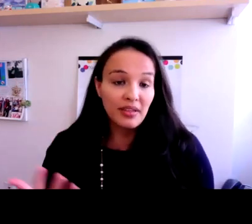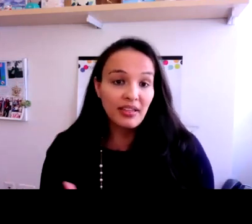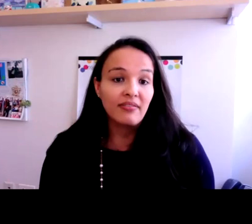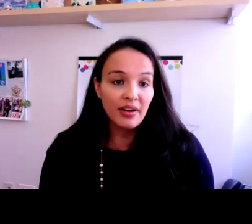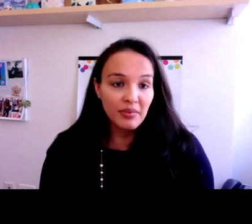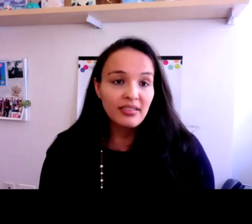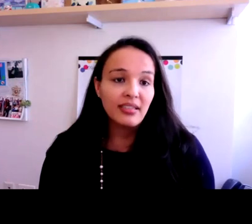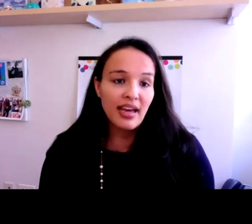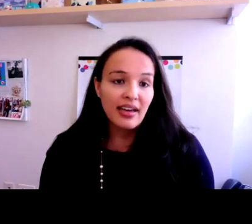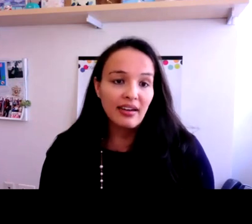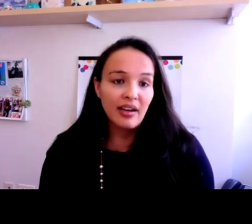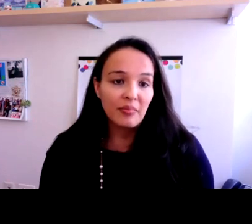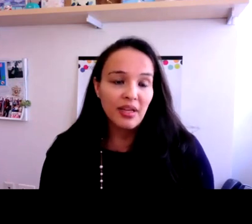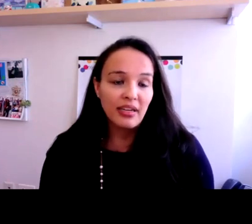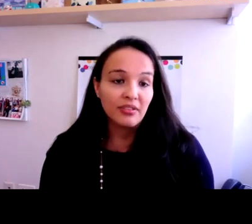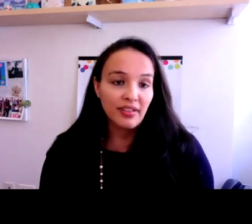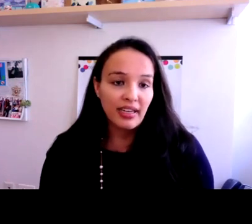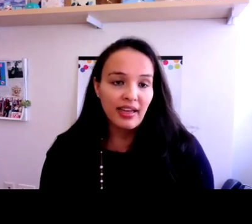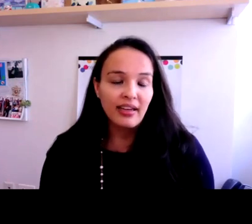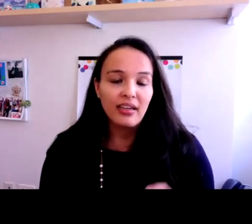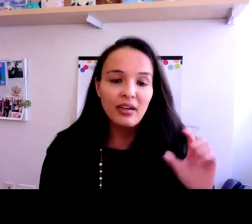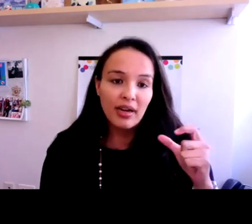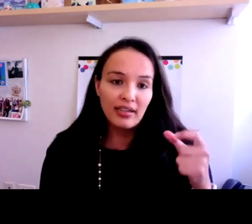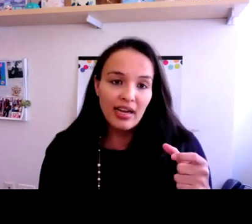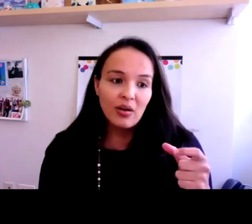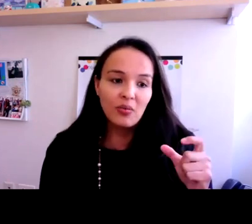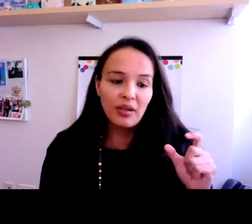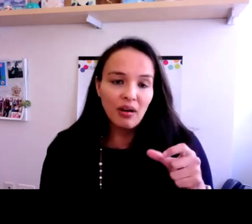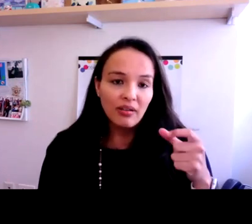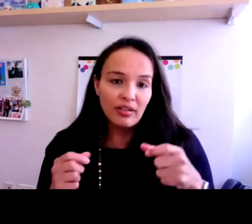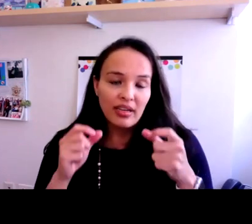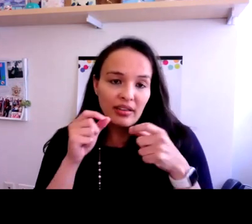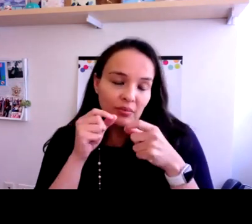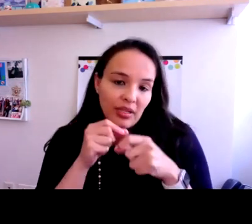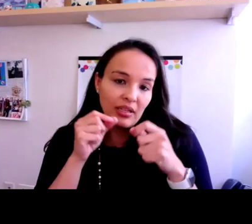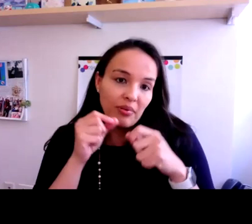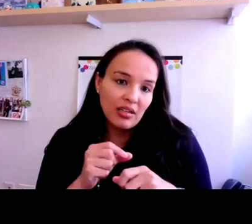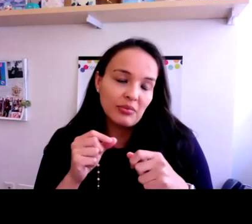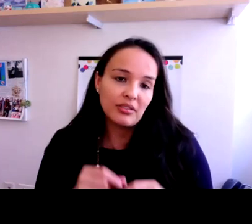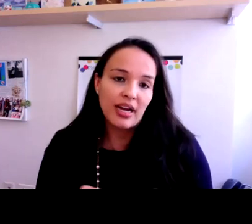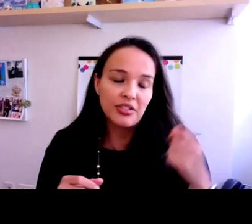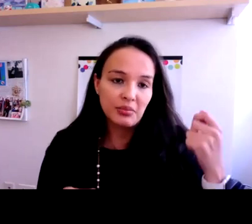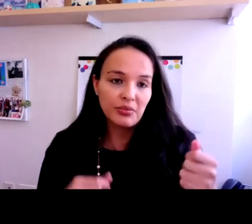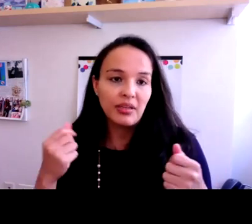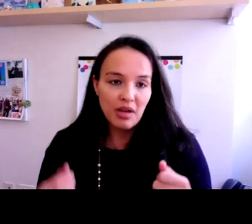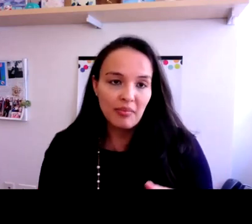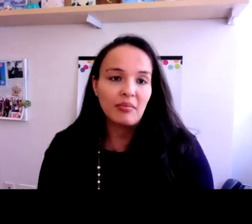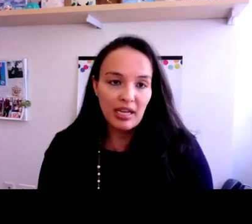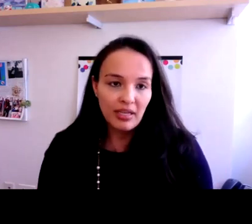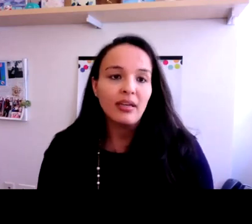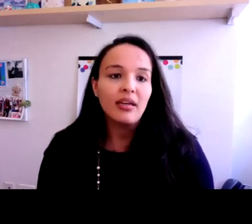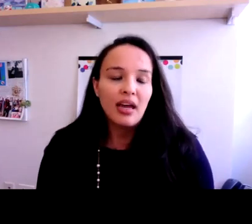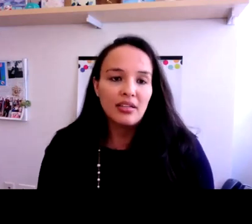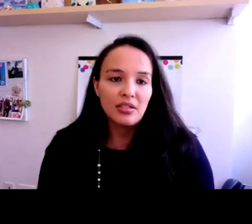elements within the environment that kind of reflect that. Right now, we are looking at the really proximal interactions between the mom and